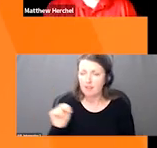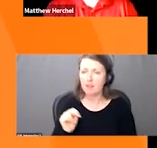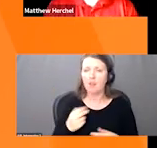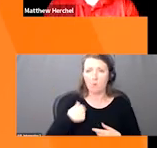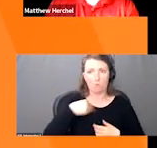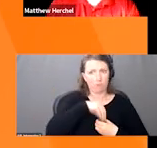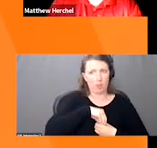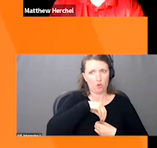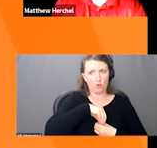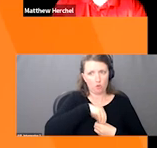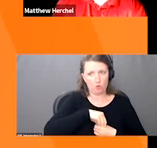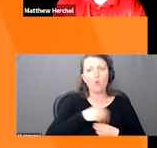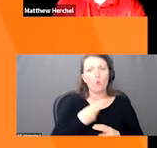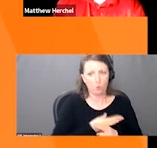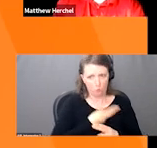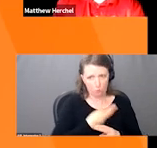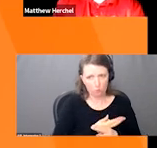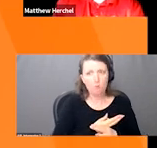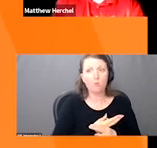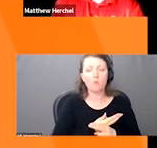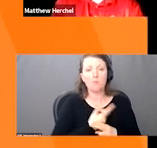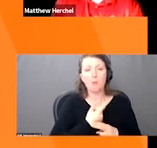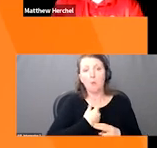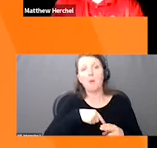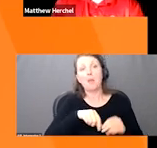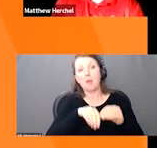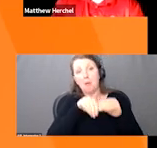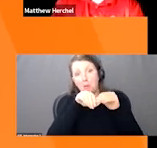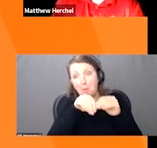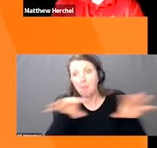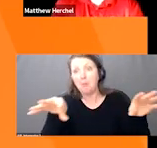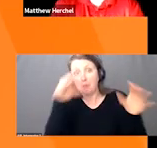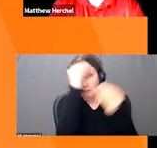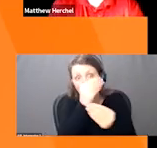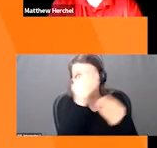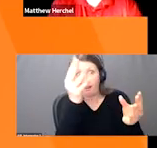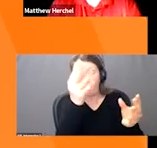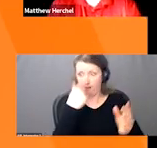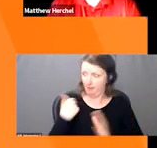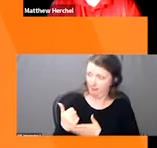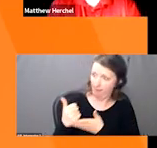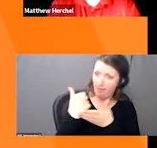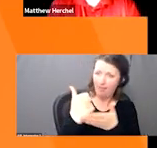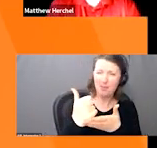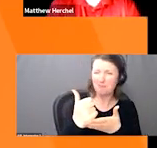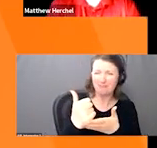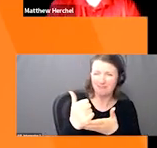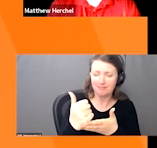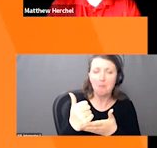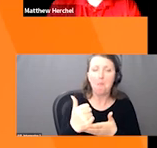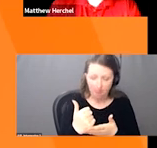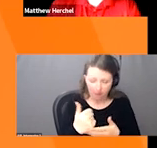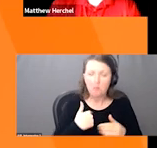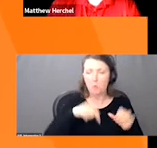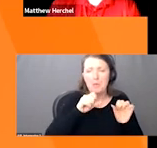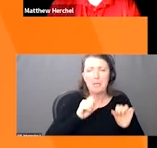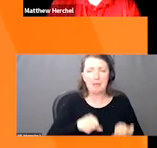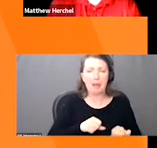business, but we do help people manage theirs and grow and attract sales through the LinkedIn platform as